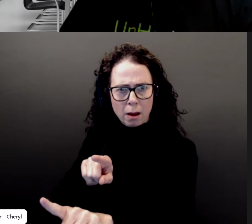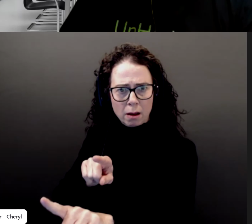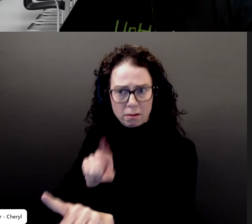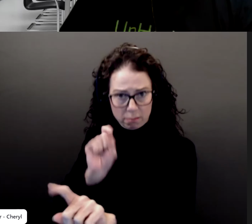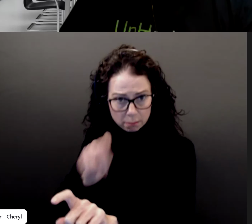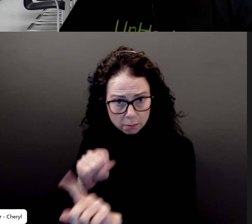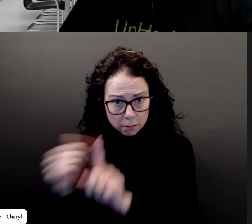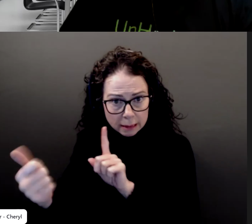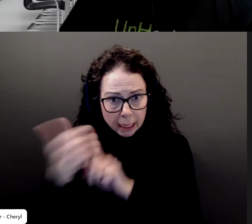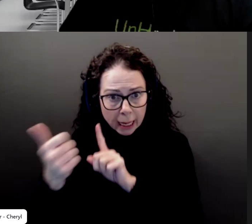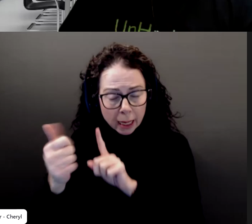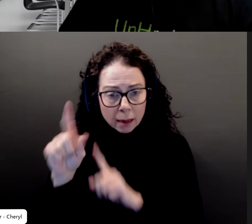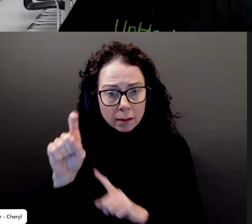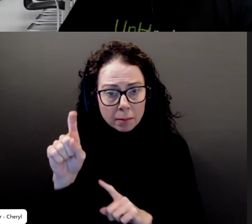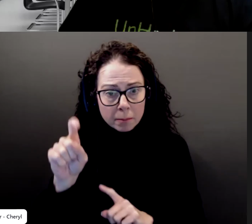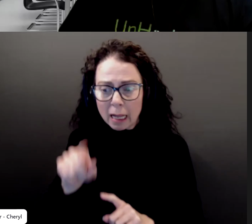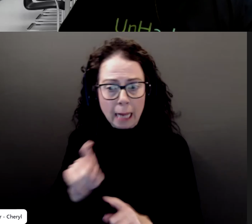in there?